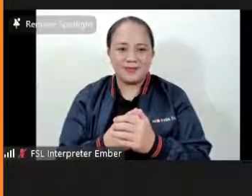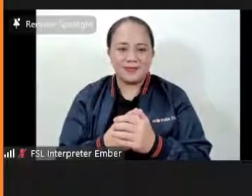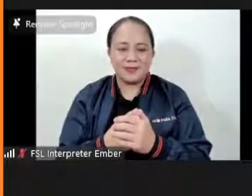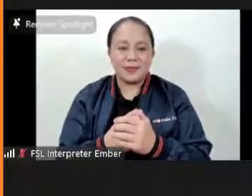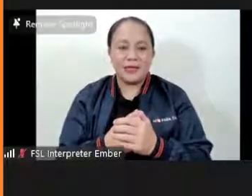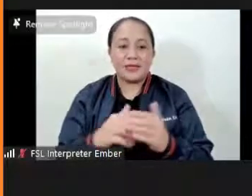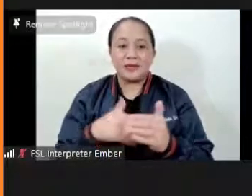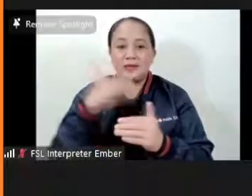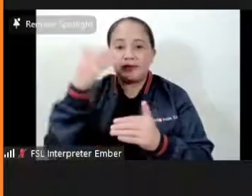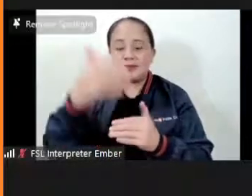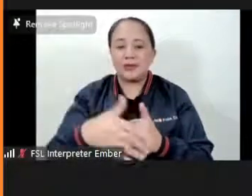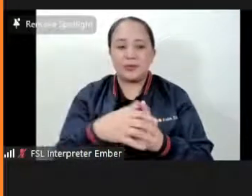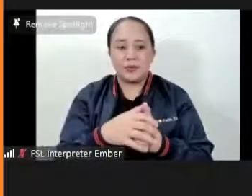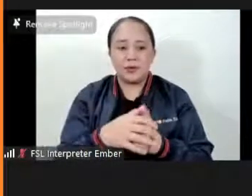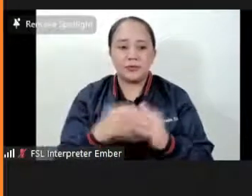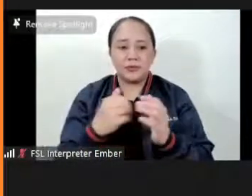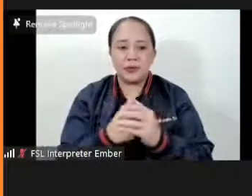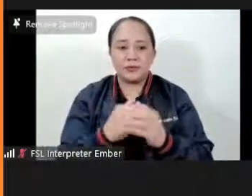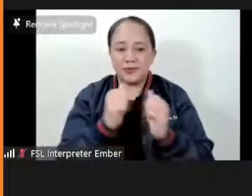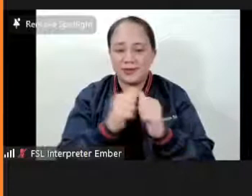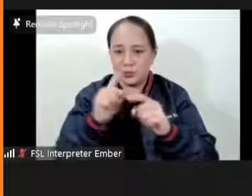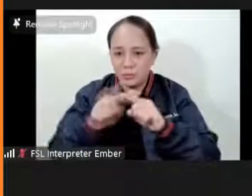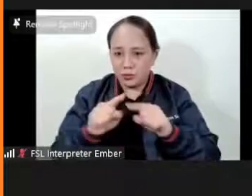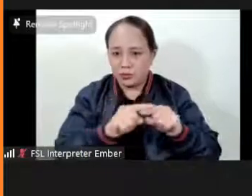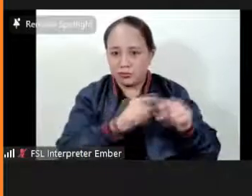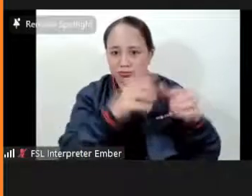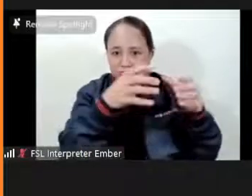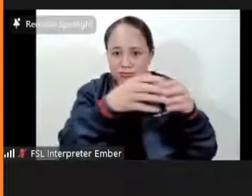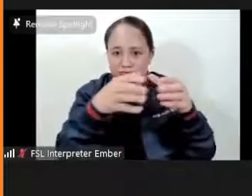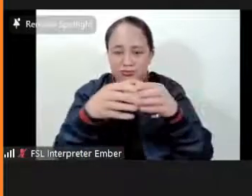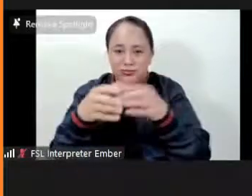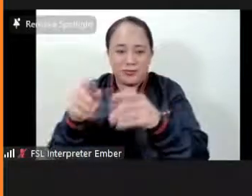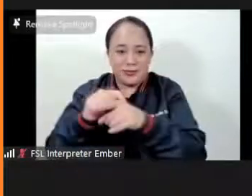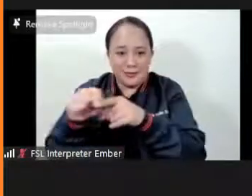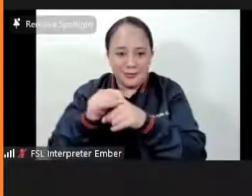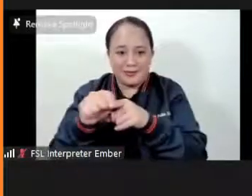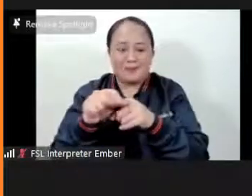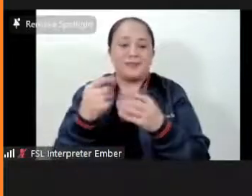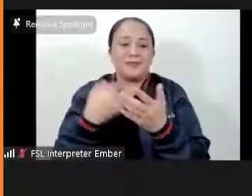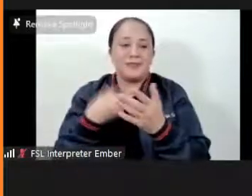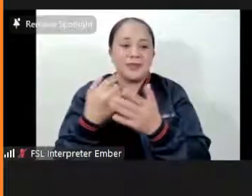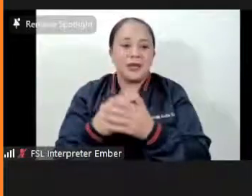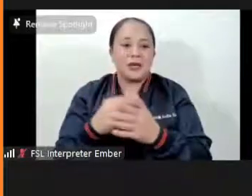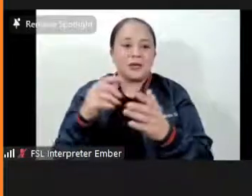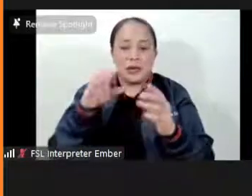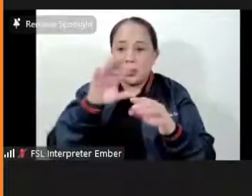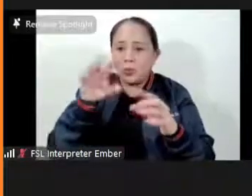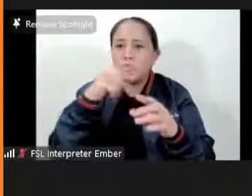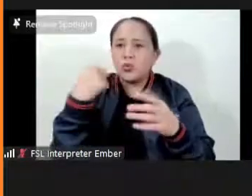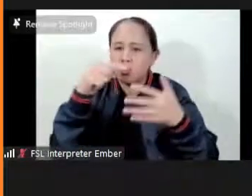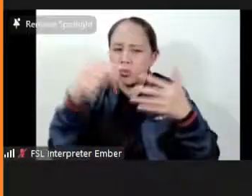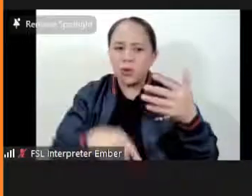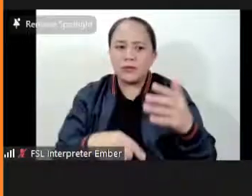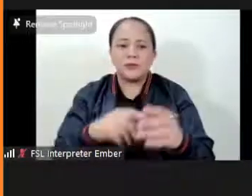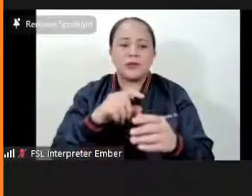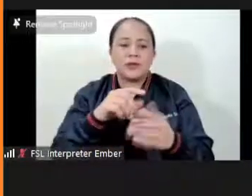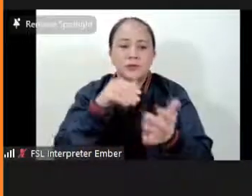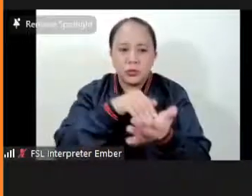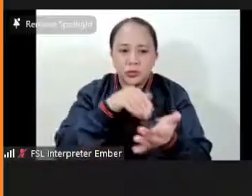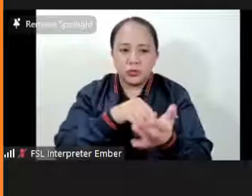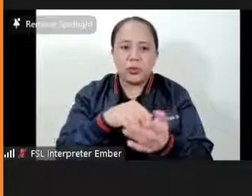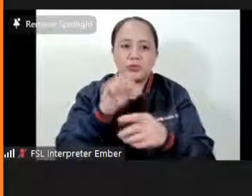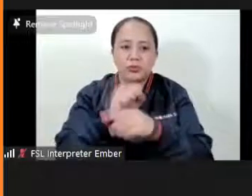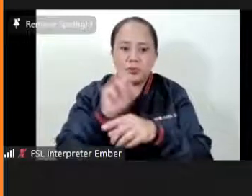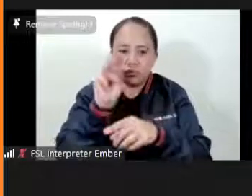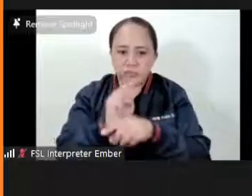The next level is the multidisciplinary team training, open to physicians, social workers, and police officer graduates of the